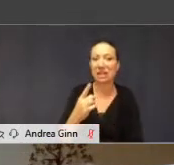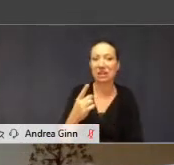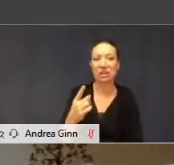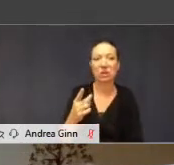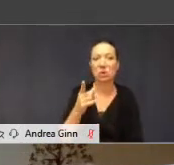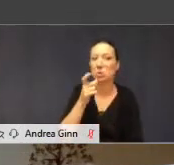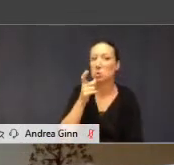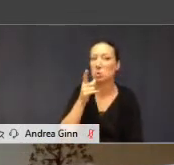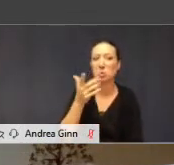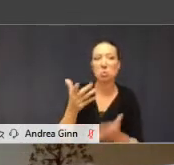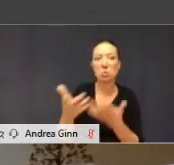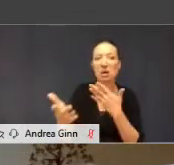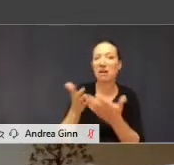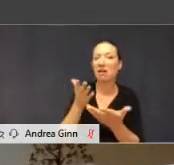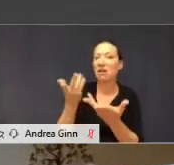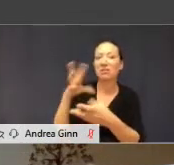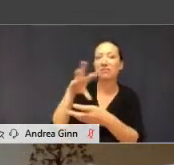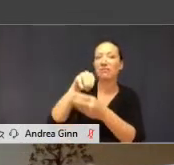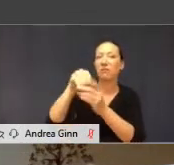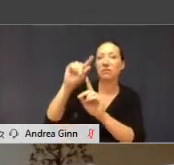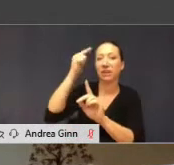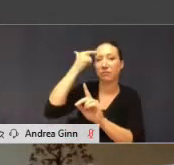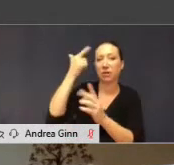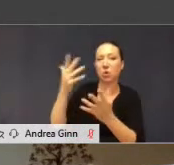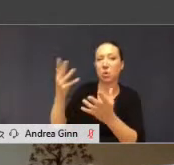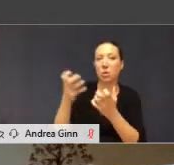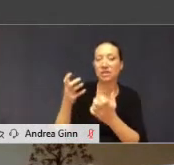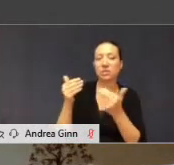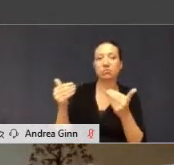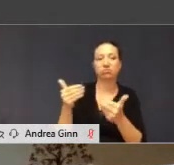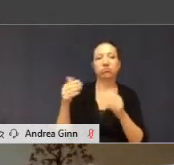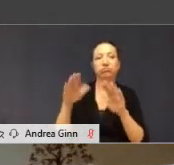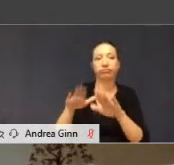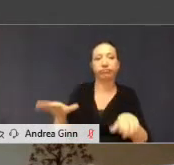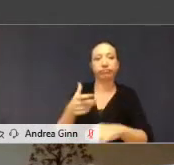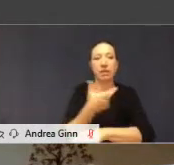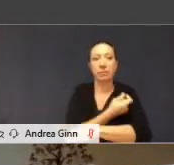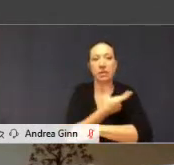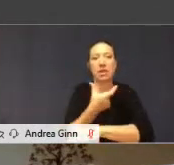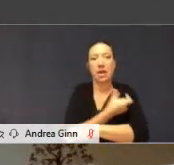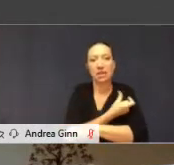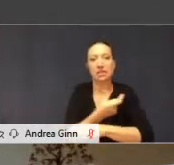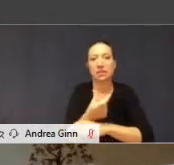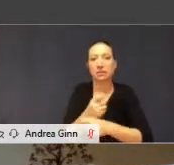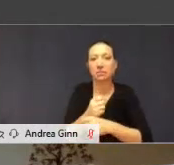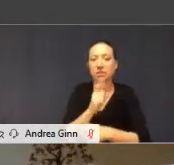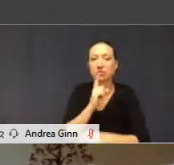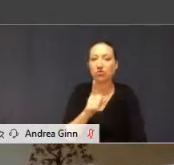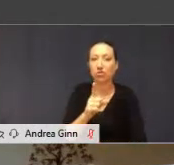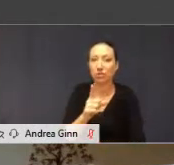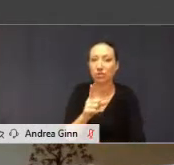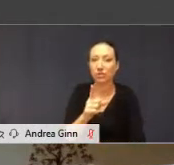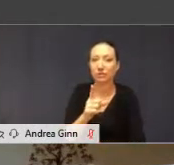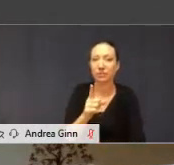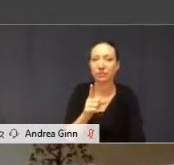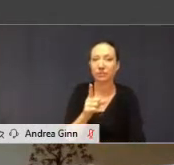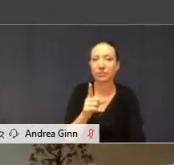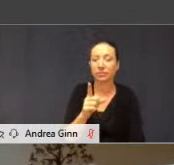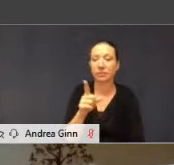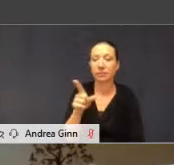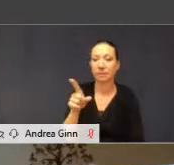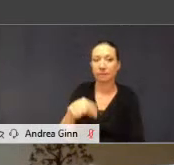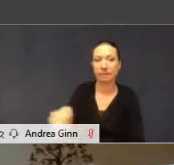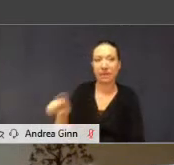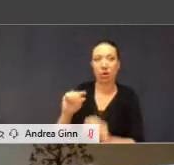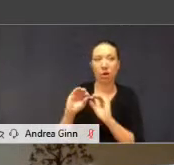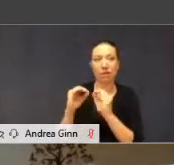government who wants to immunize children make sure that the practices that